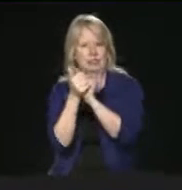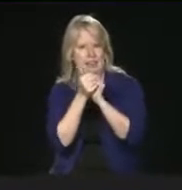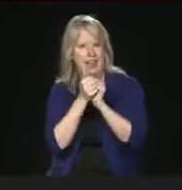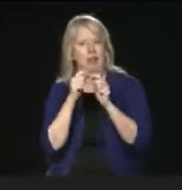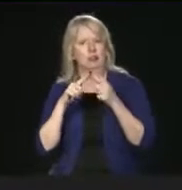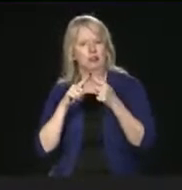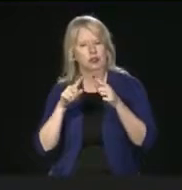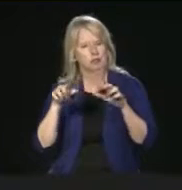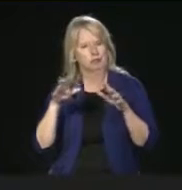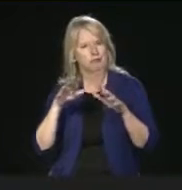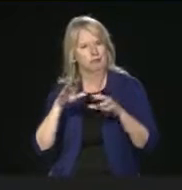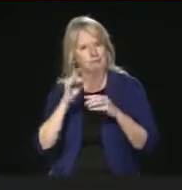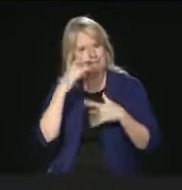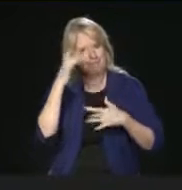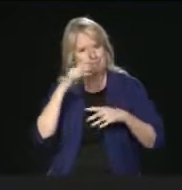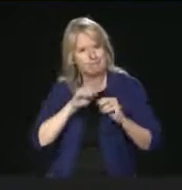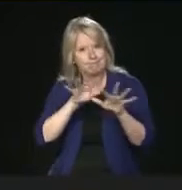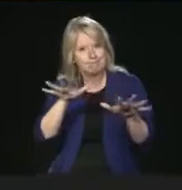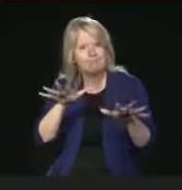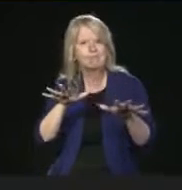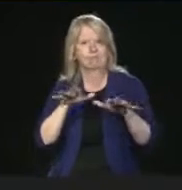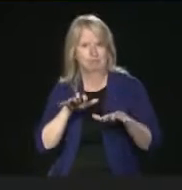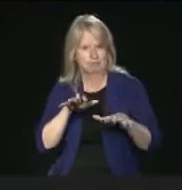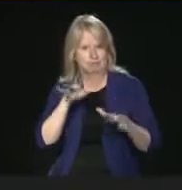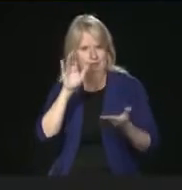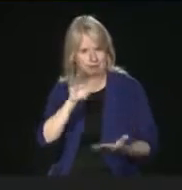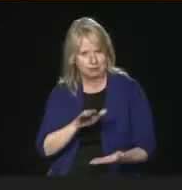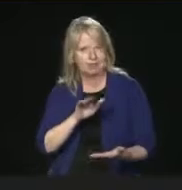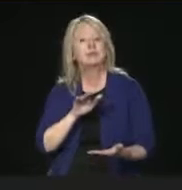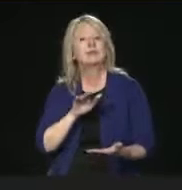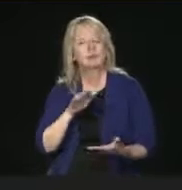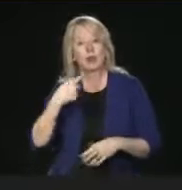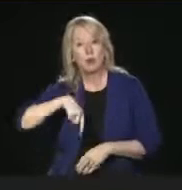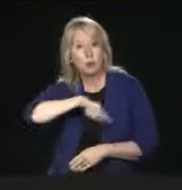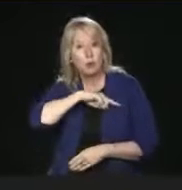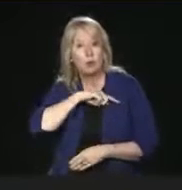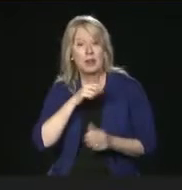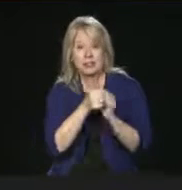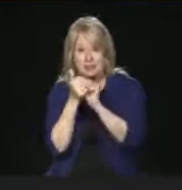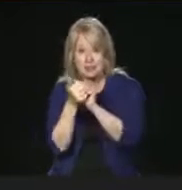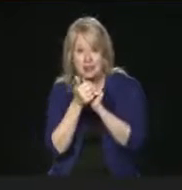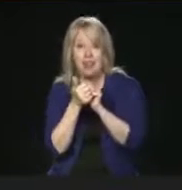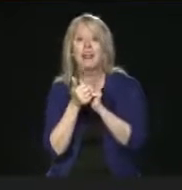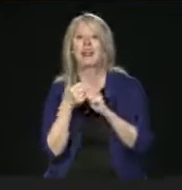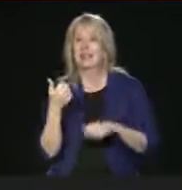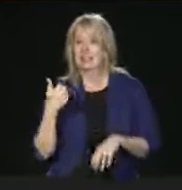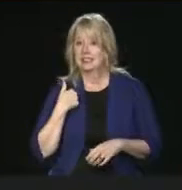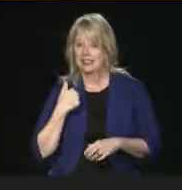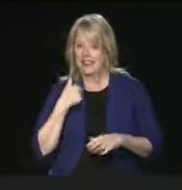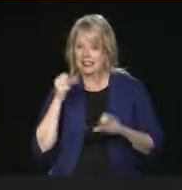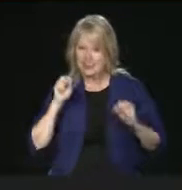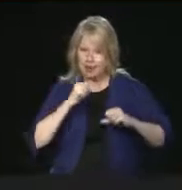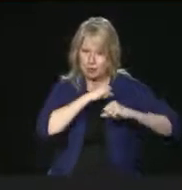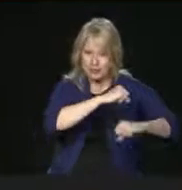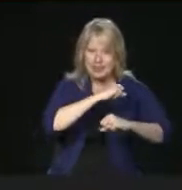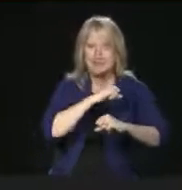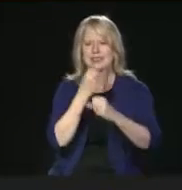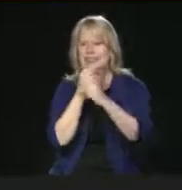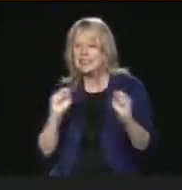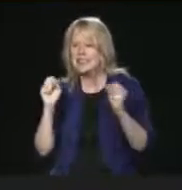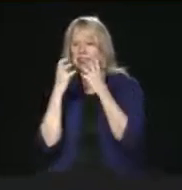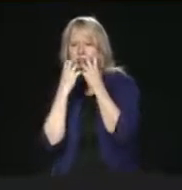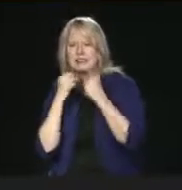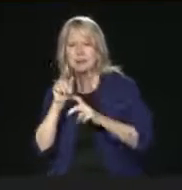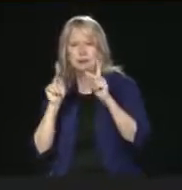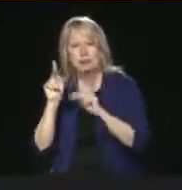virus. I know that together, we can protect Canadians, save jobs, and set the groundwork for our